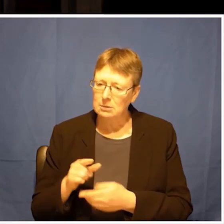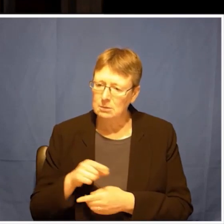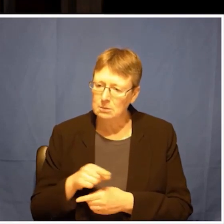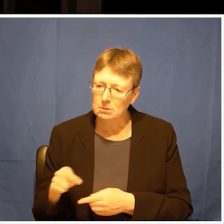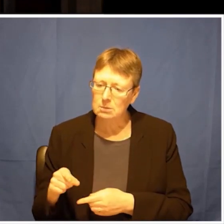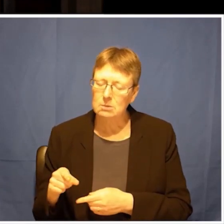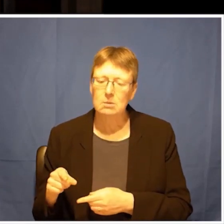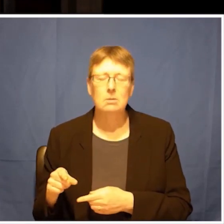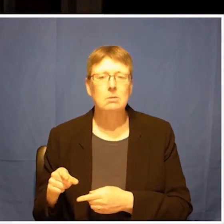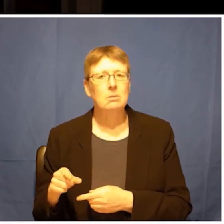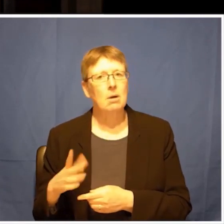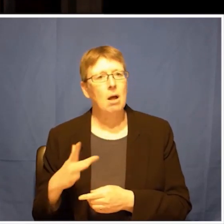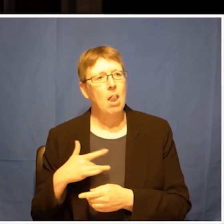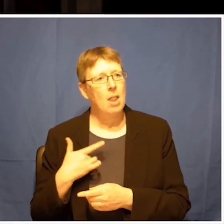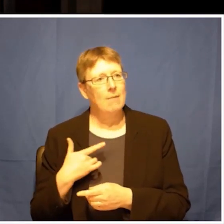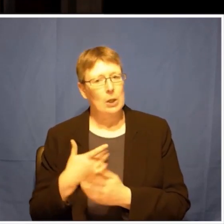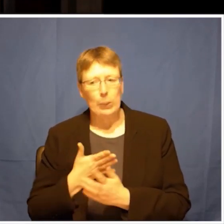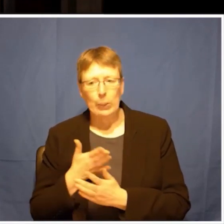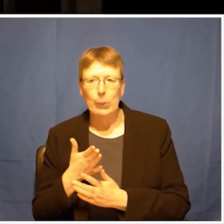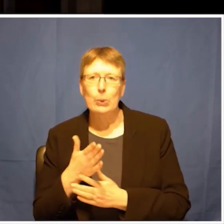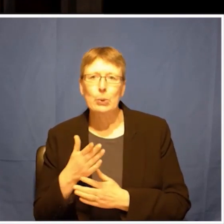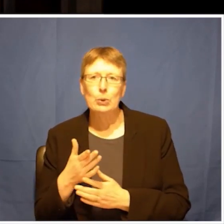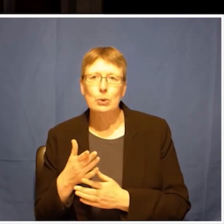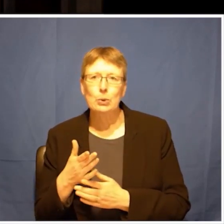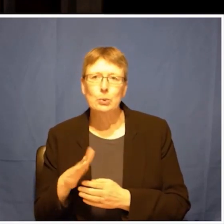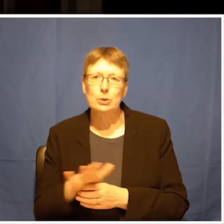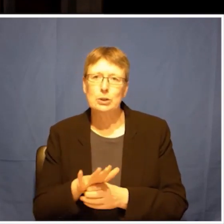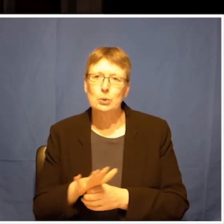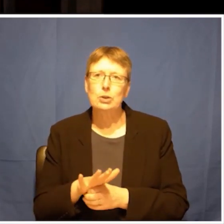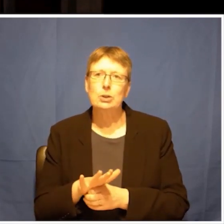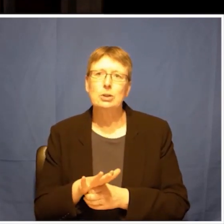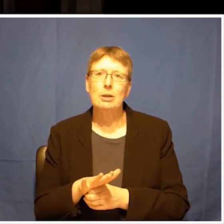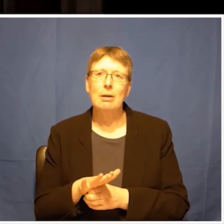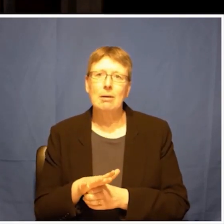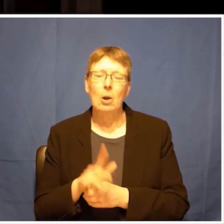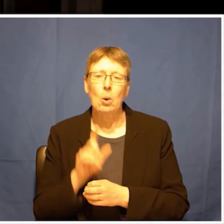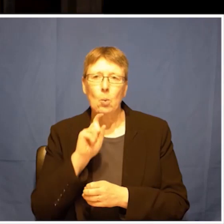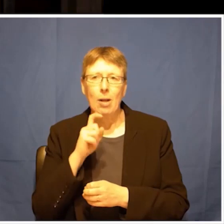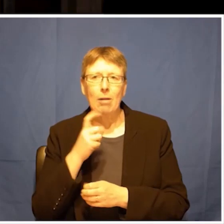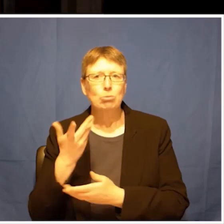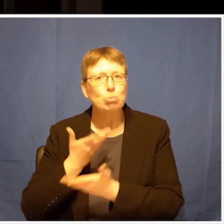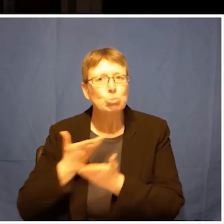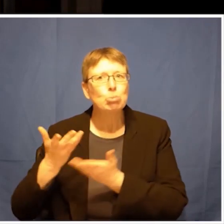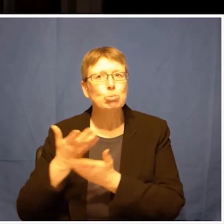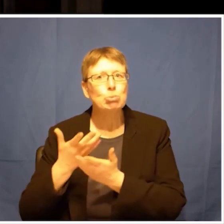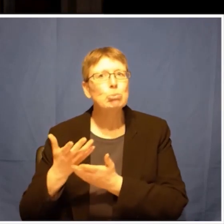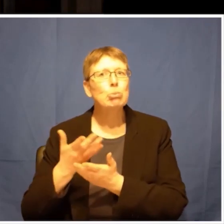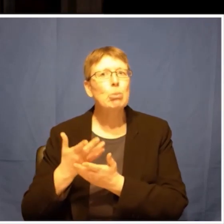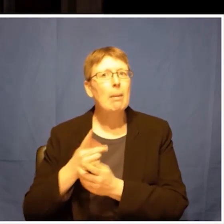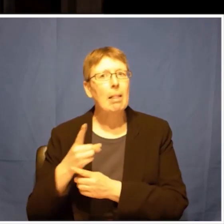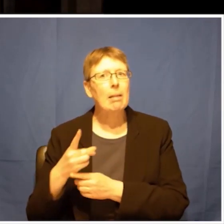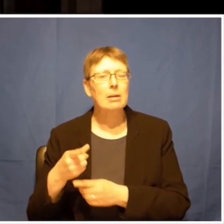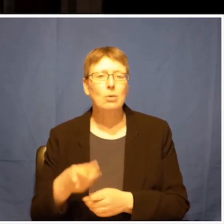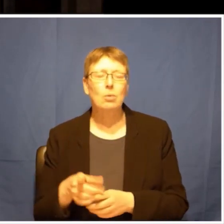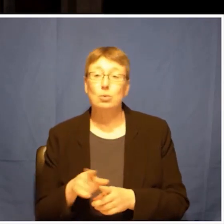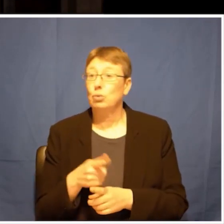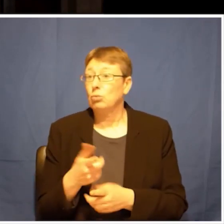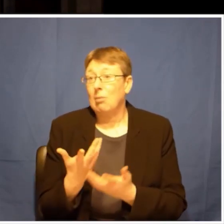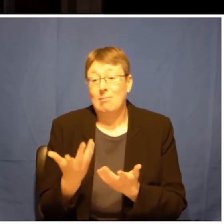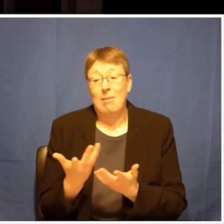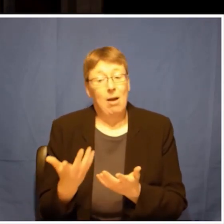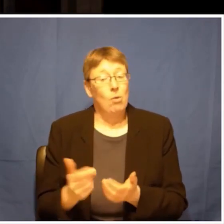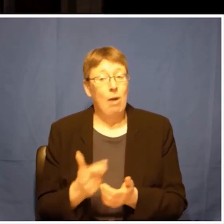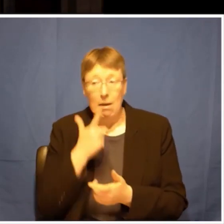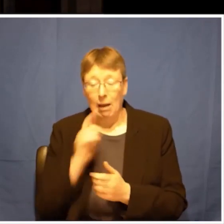experience living through what will be one of the most talked about periods of modern history. And you've owned it, and you will